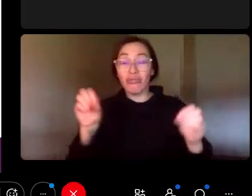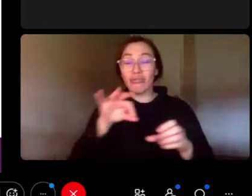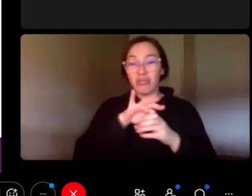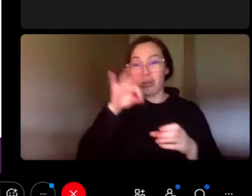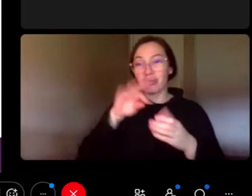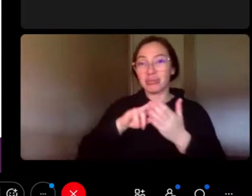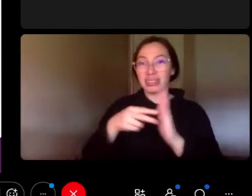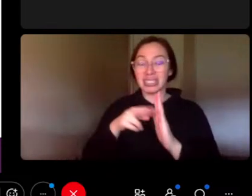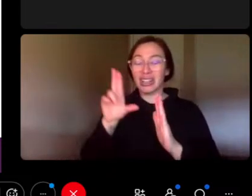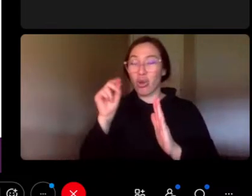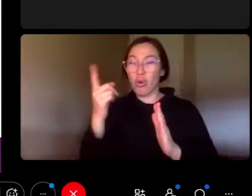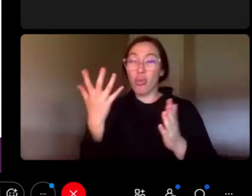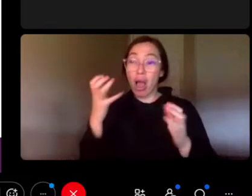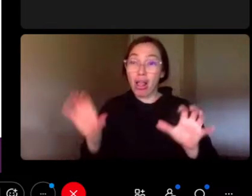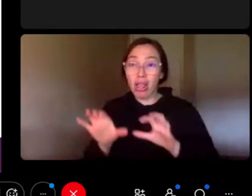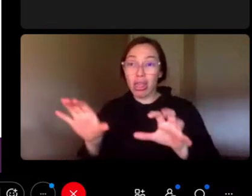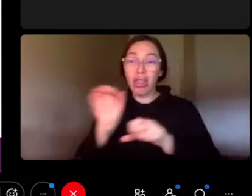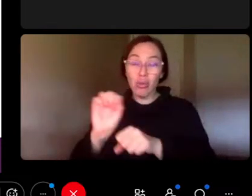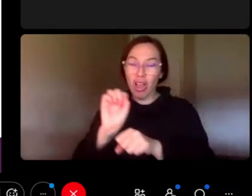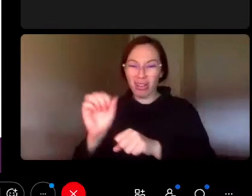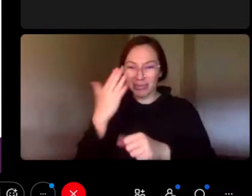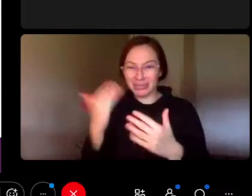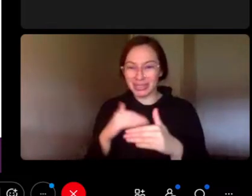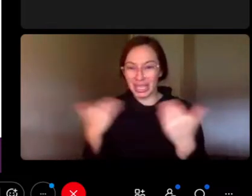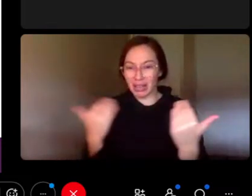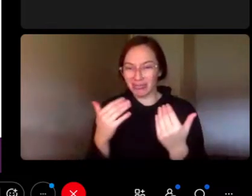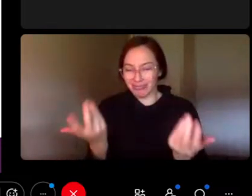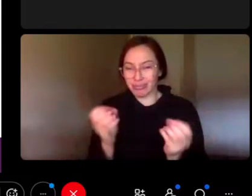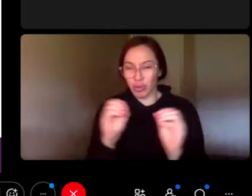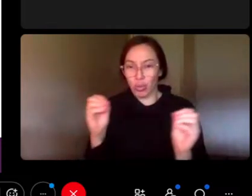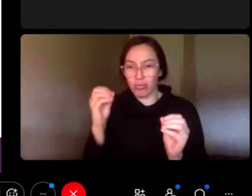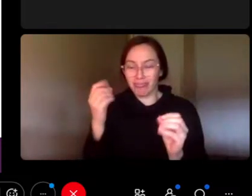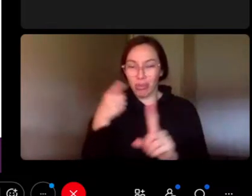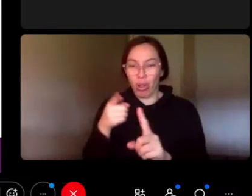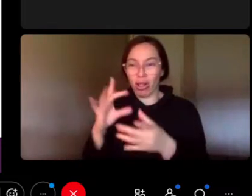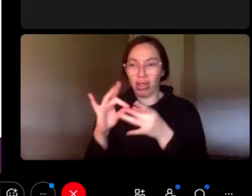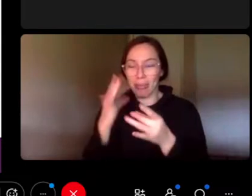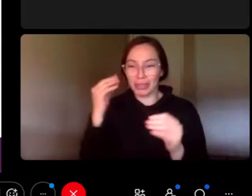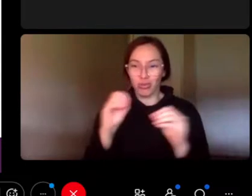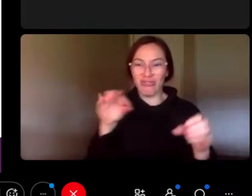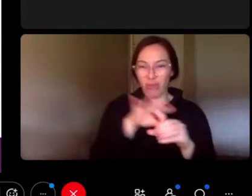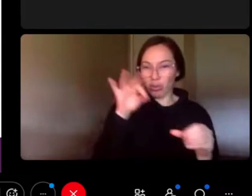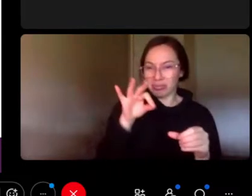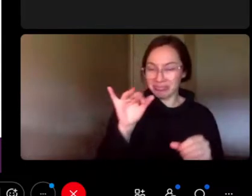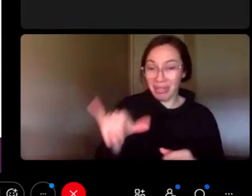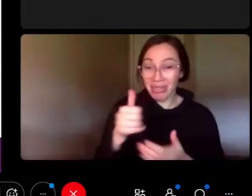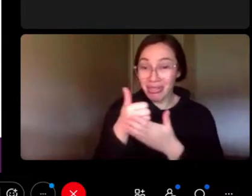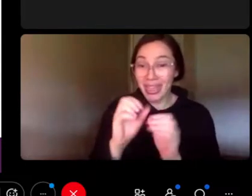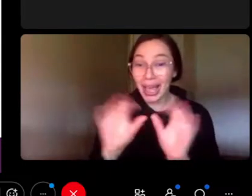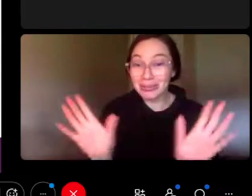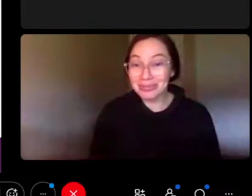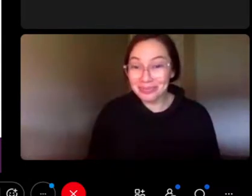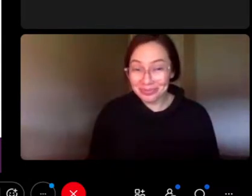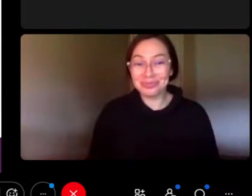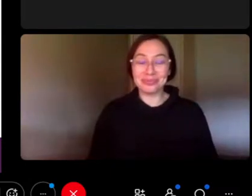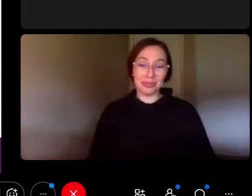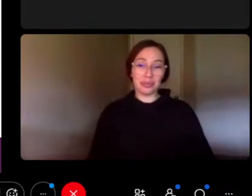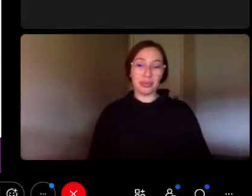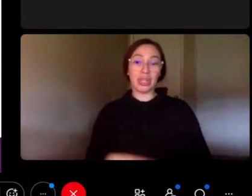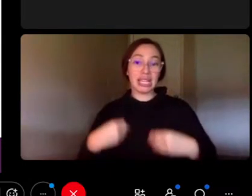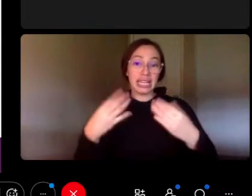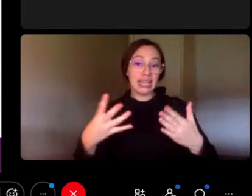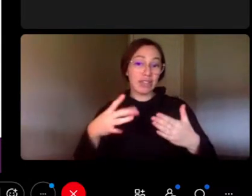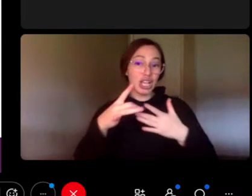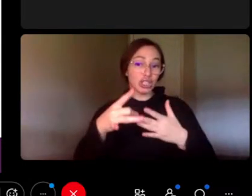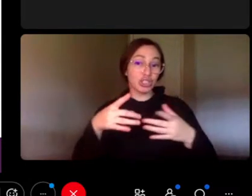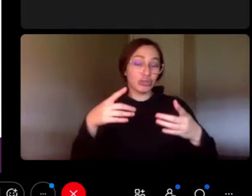spend more time talking about it. It's dead without a vote. That help? Okay. Giving direction to staff.